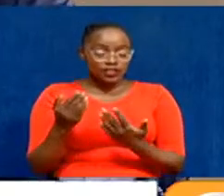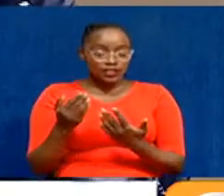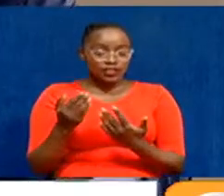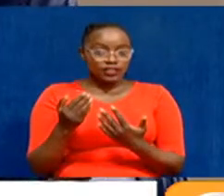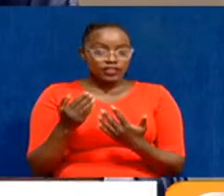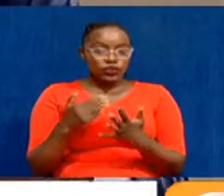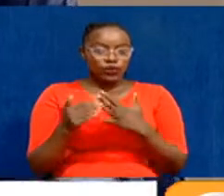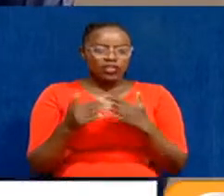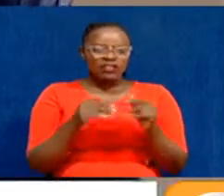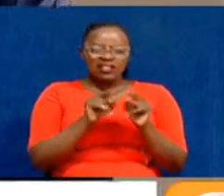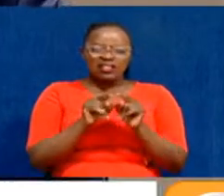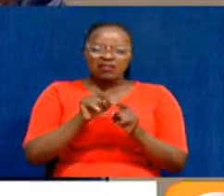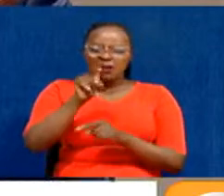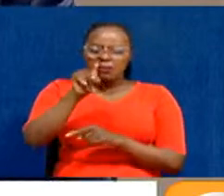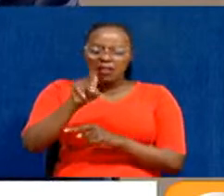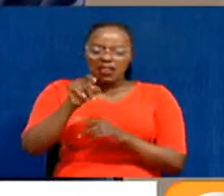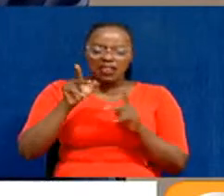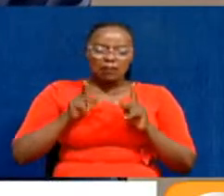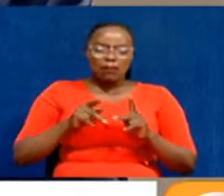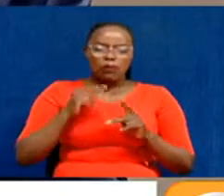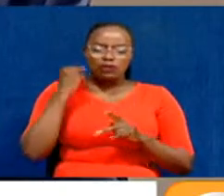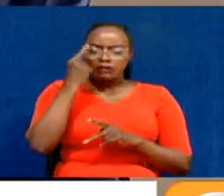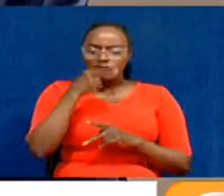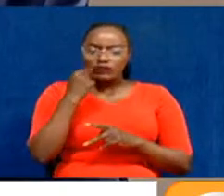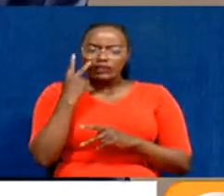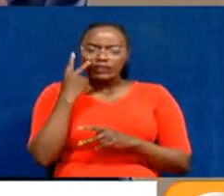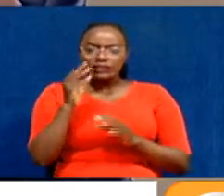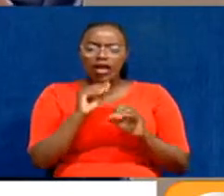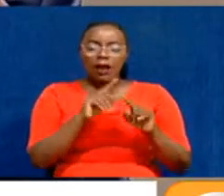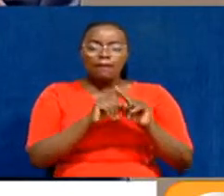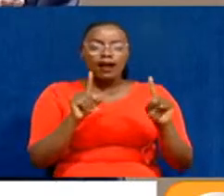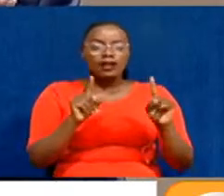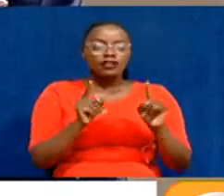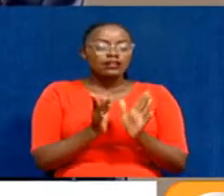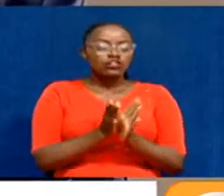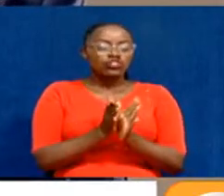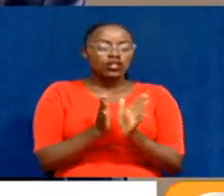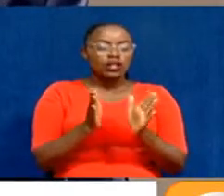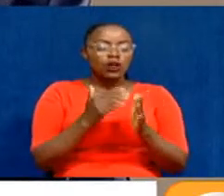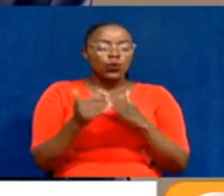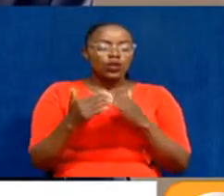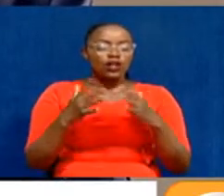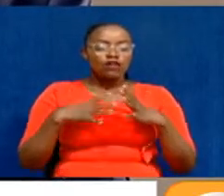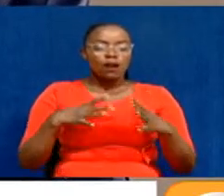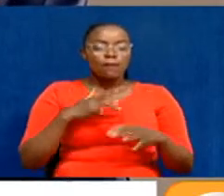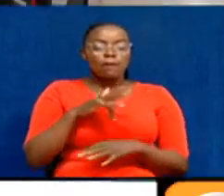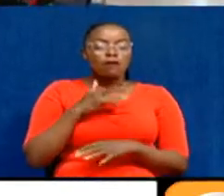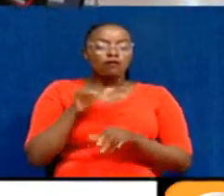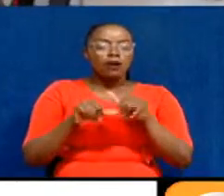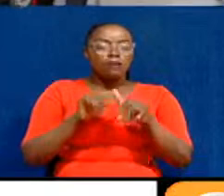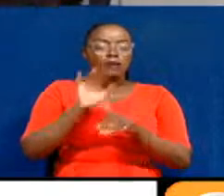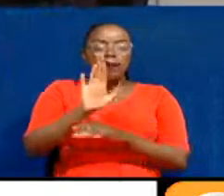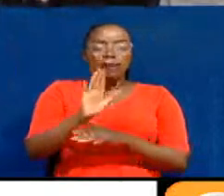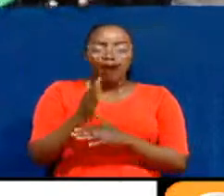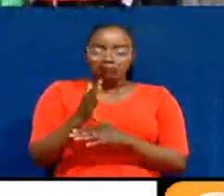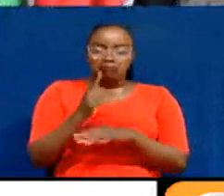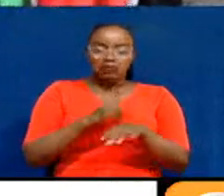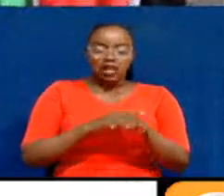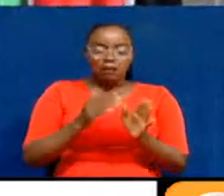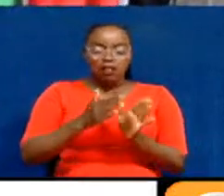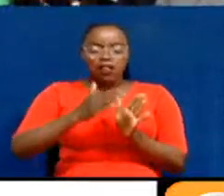be what not necessarily people see, but largely what people feel about your term in